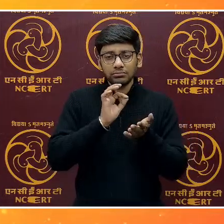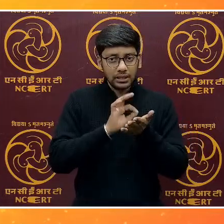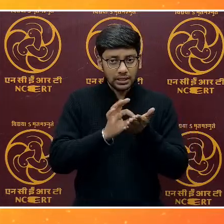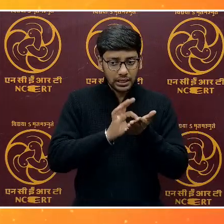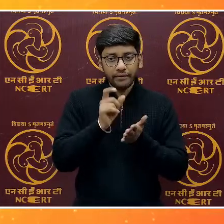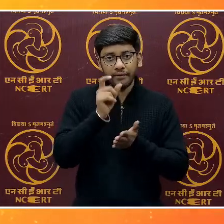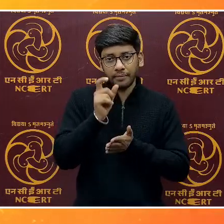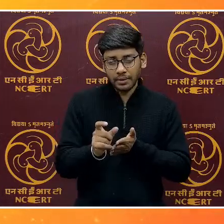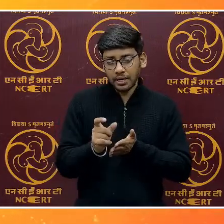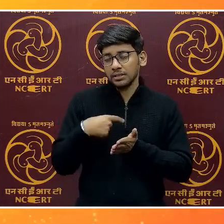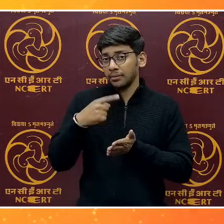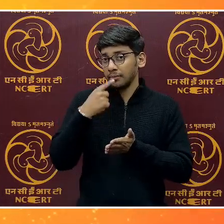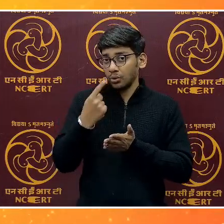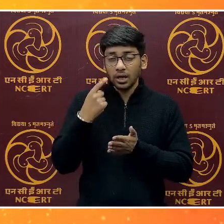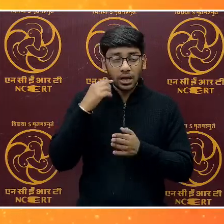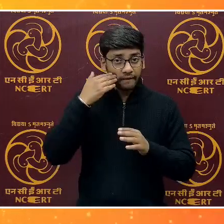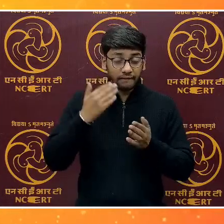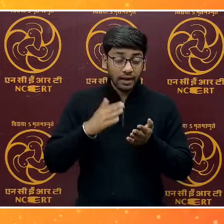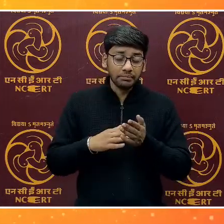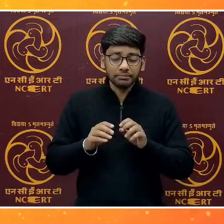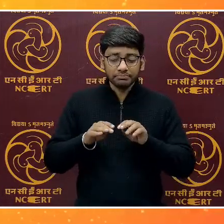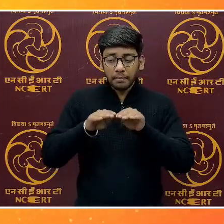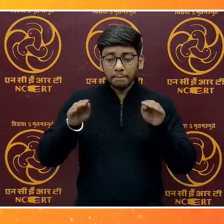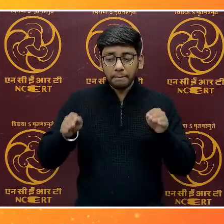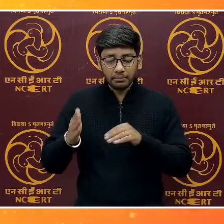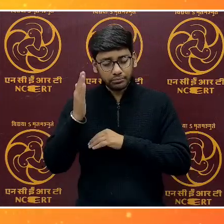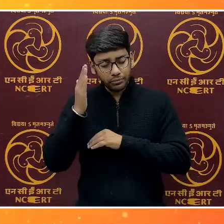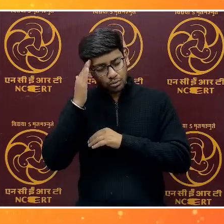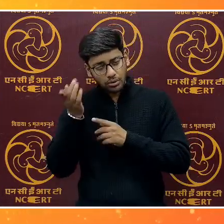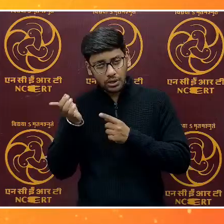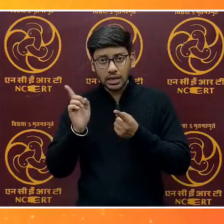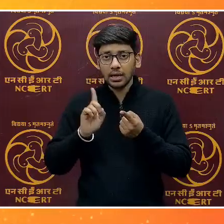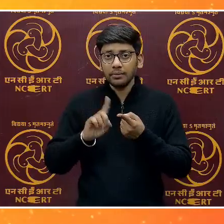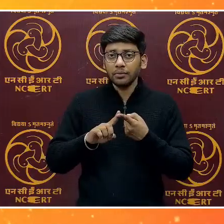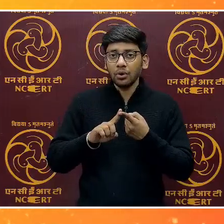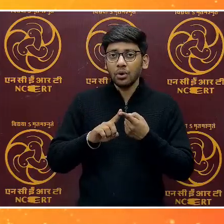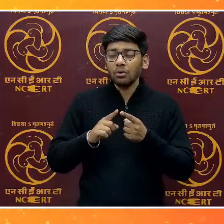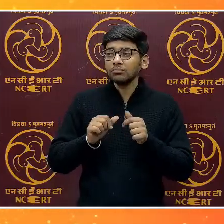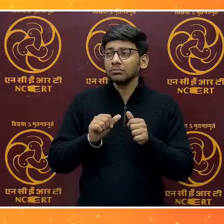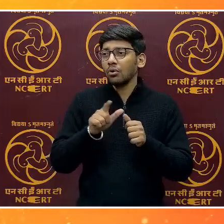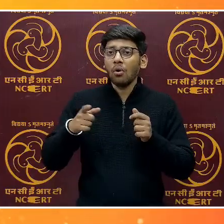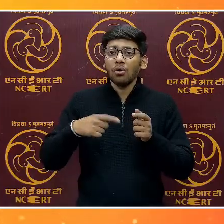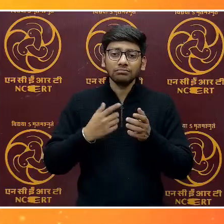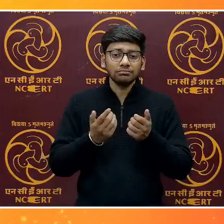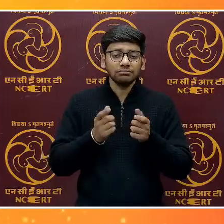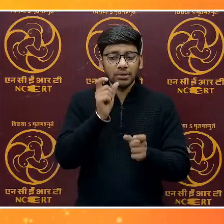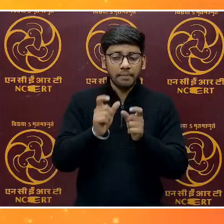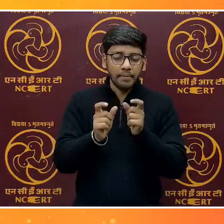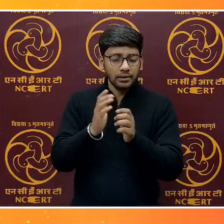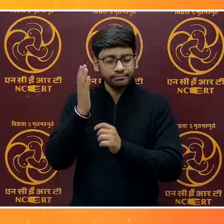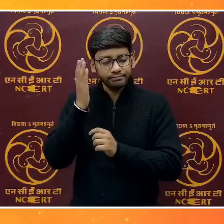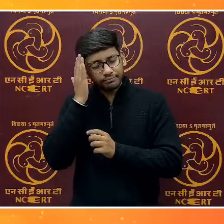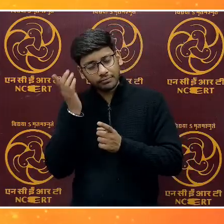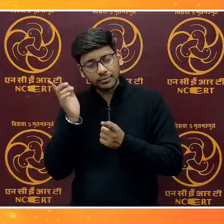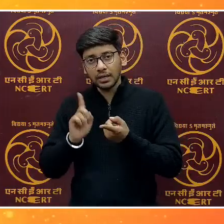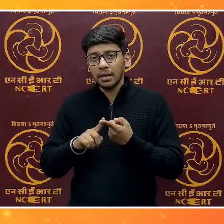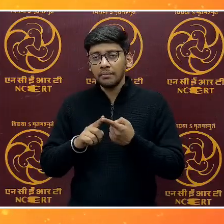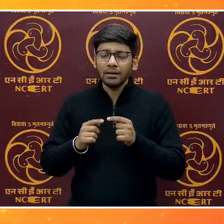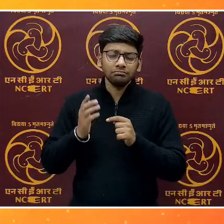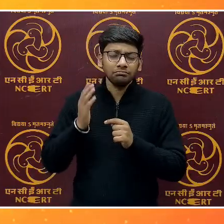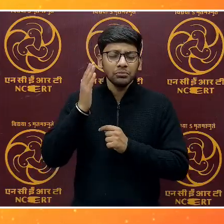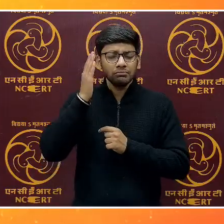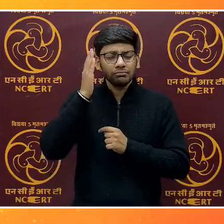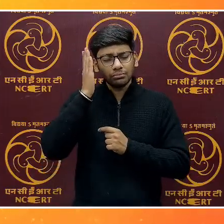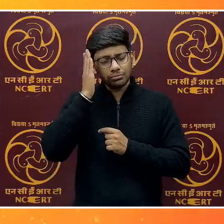bed and sleep, when the sun is gone, everybody is supposed to be sleeping. Yes. And I keep on sleeping until